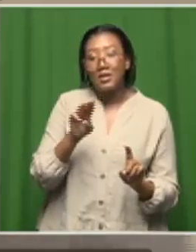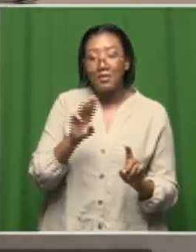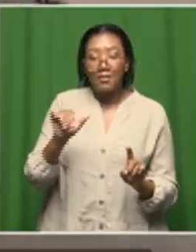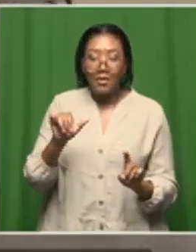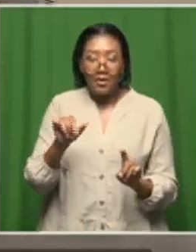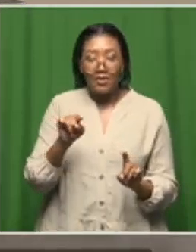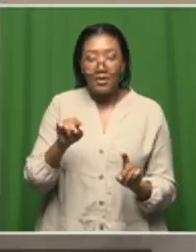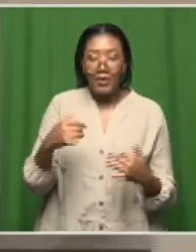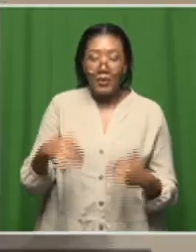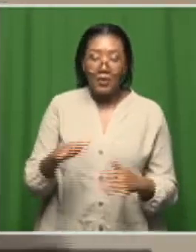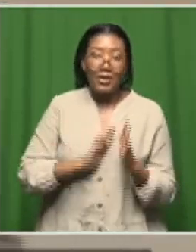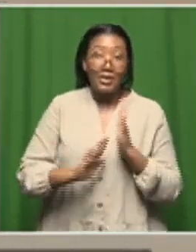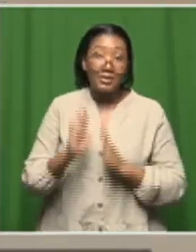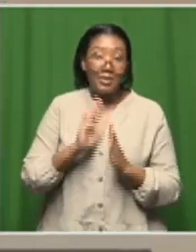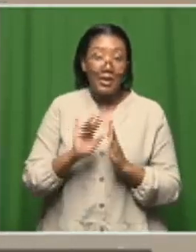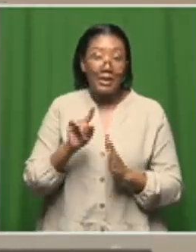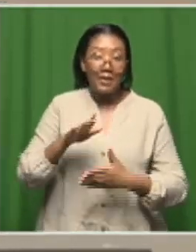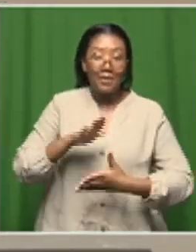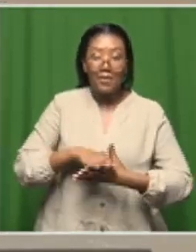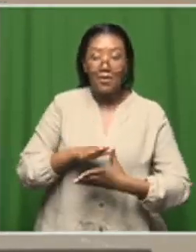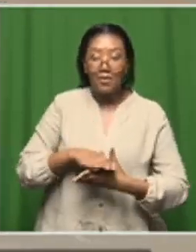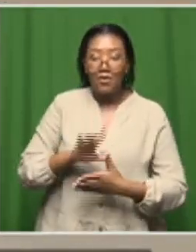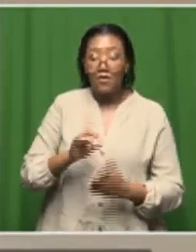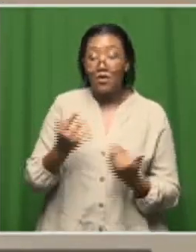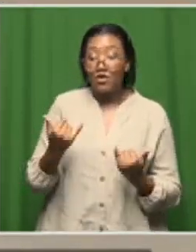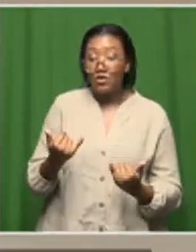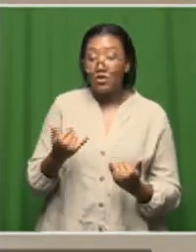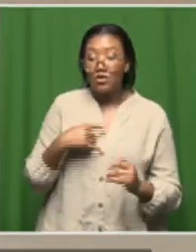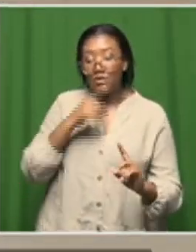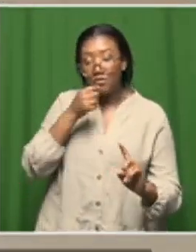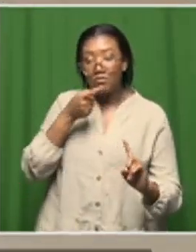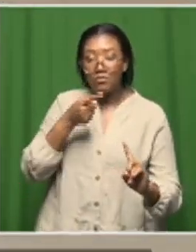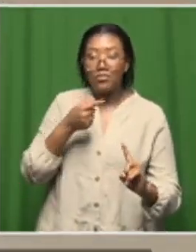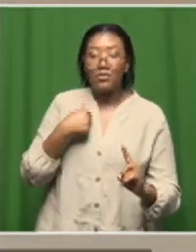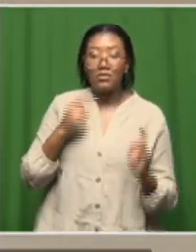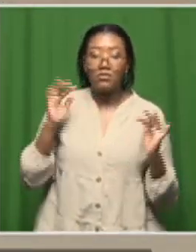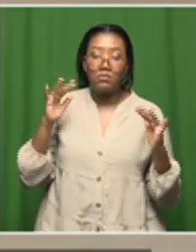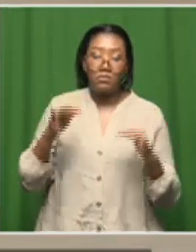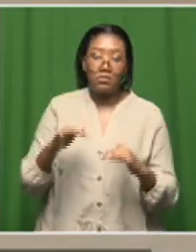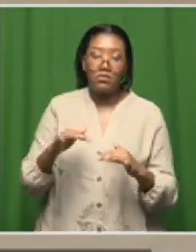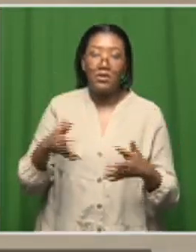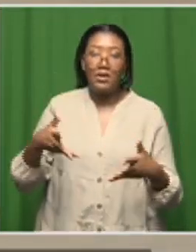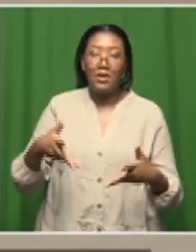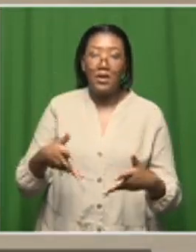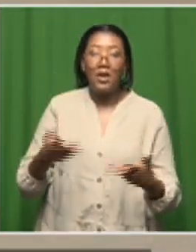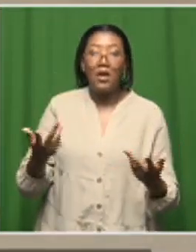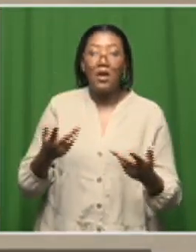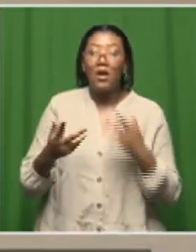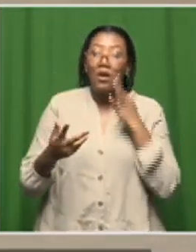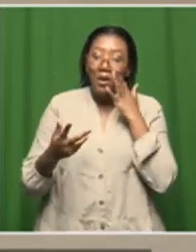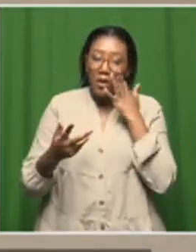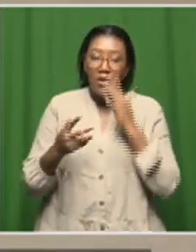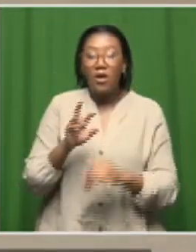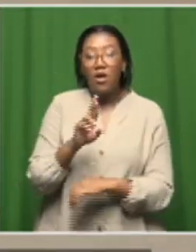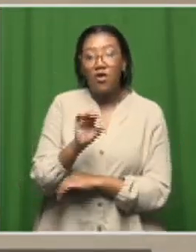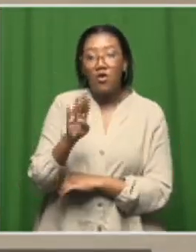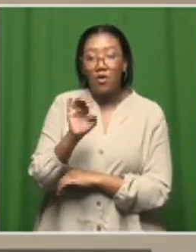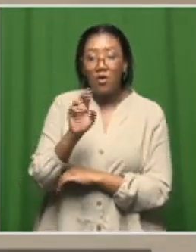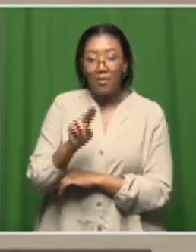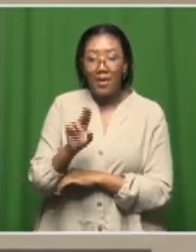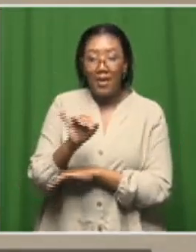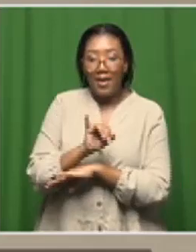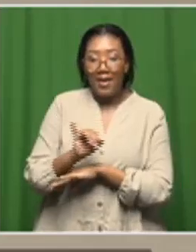to us about the purpose of today's gathering here at Robben Island, which he's saying that it's